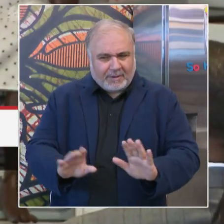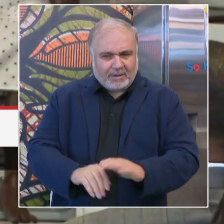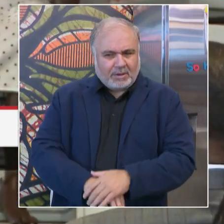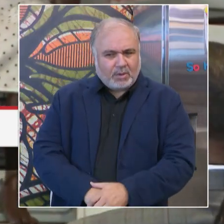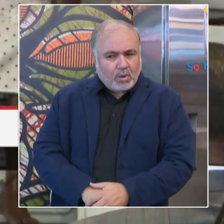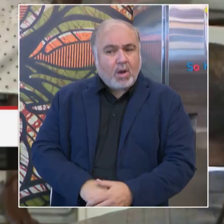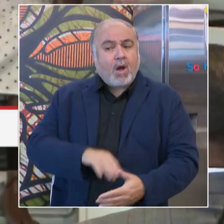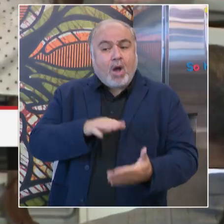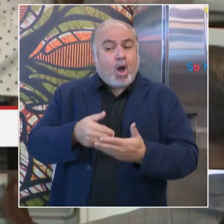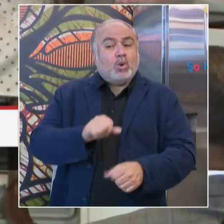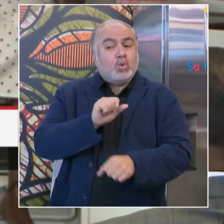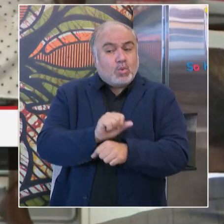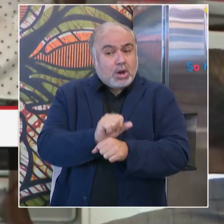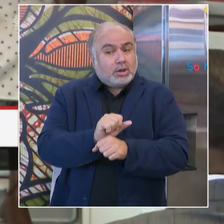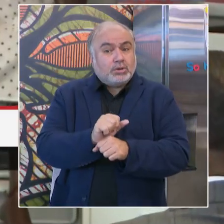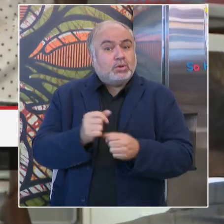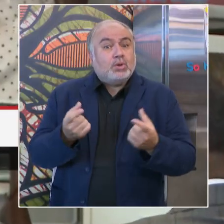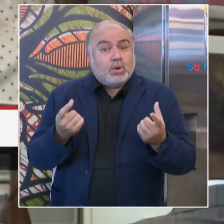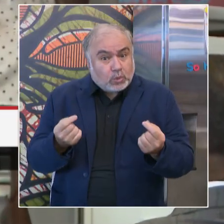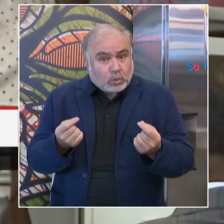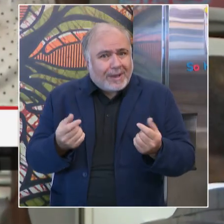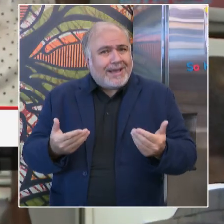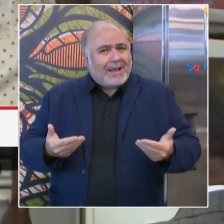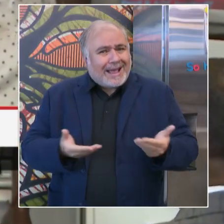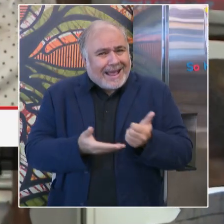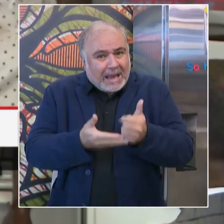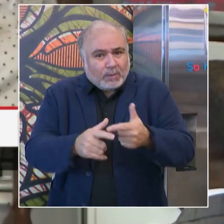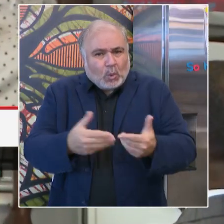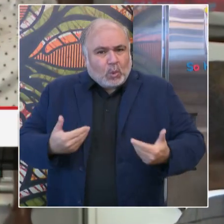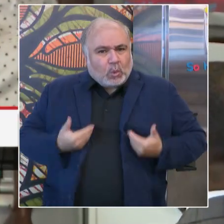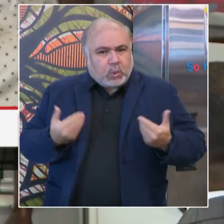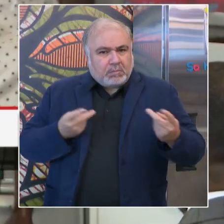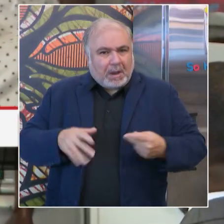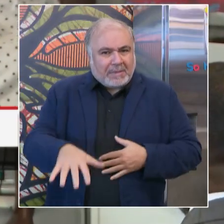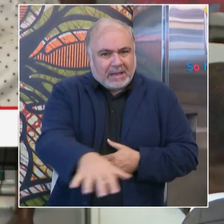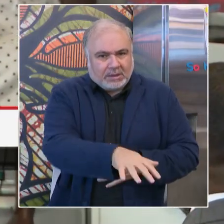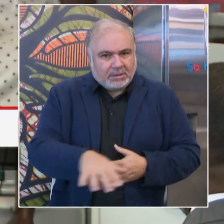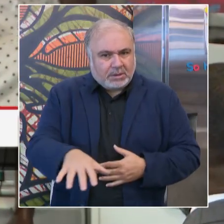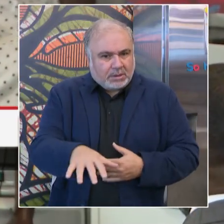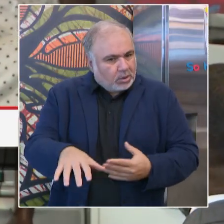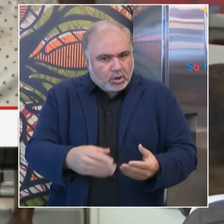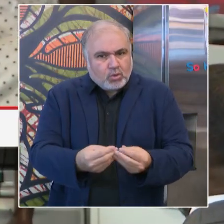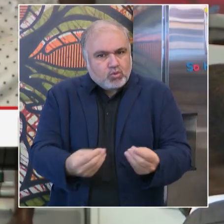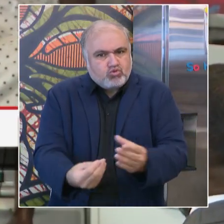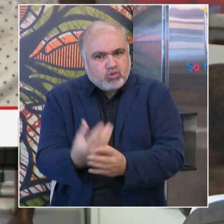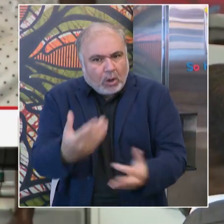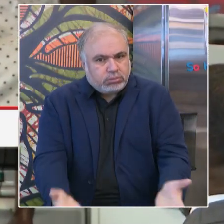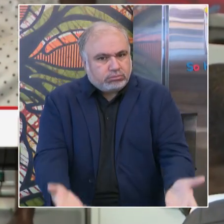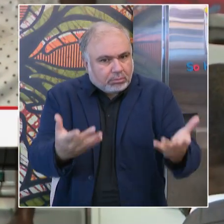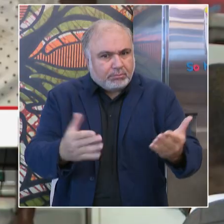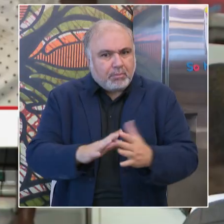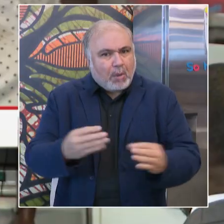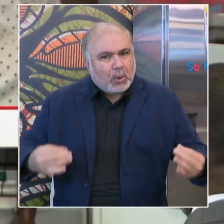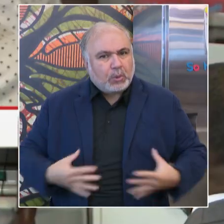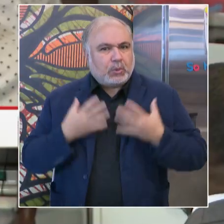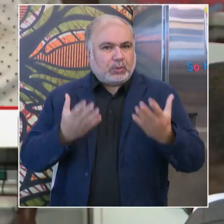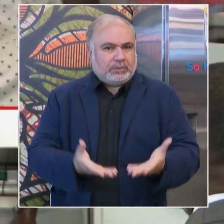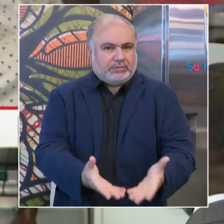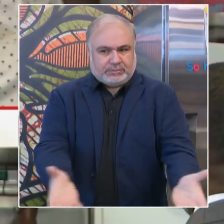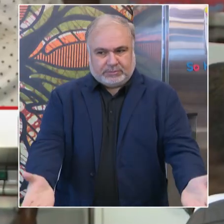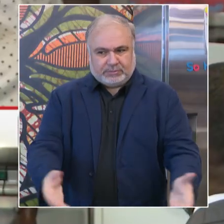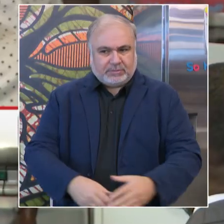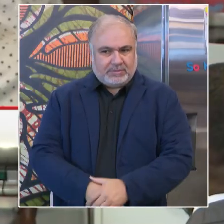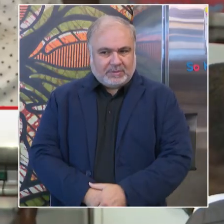young people, entire families and communities are uplifted. I am so proud to lead the Office of the